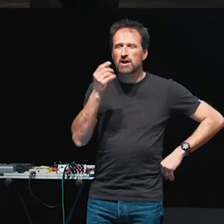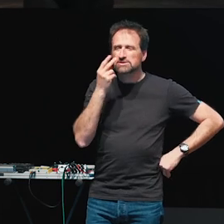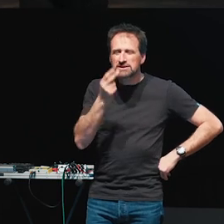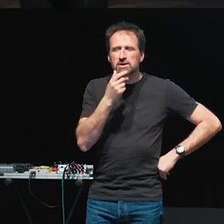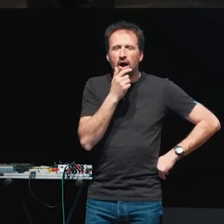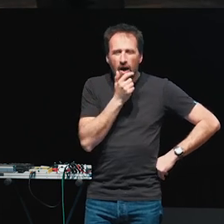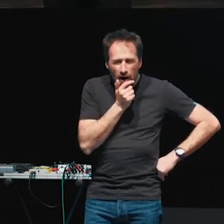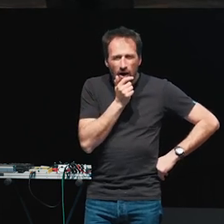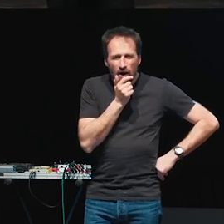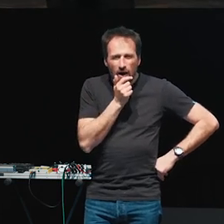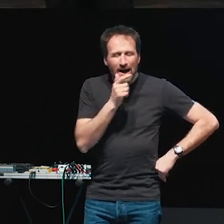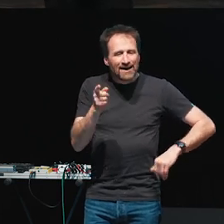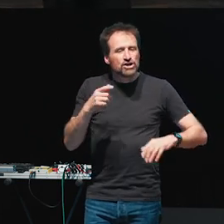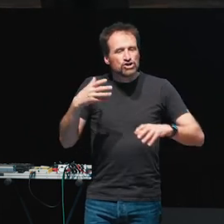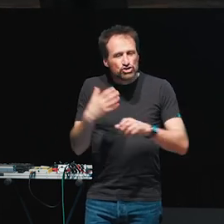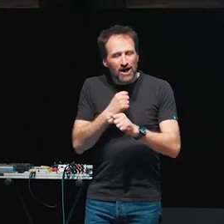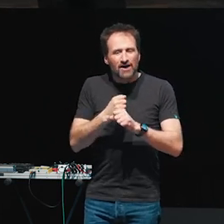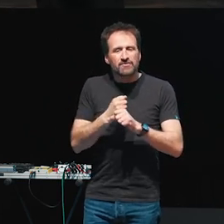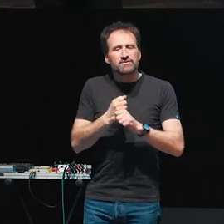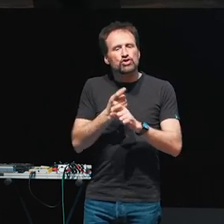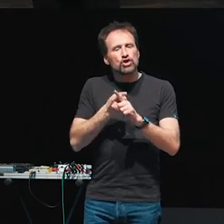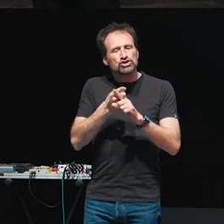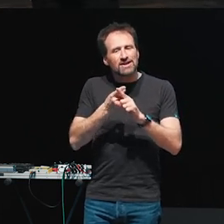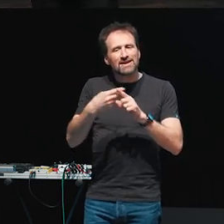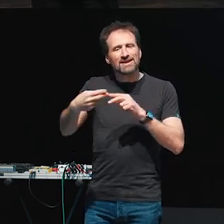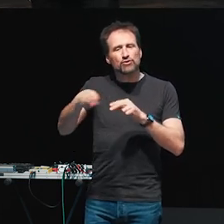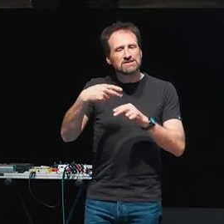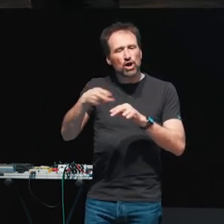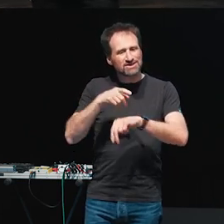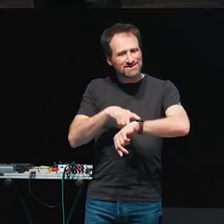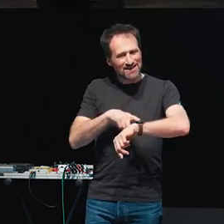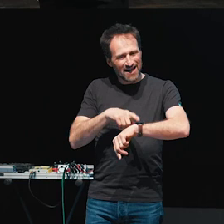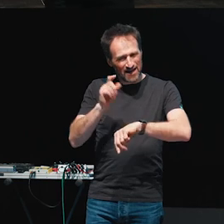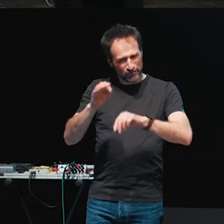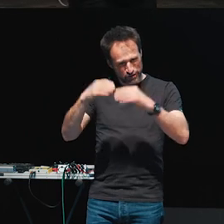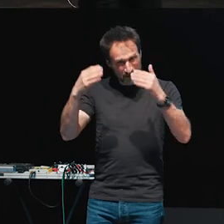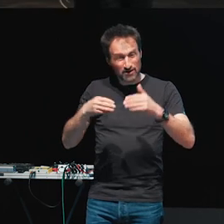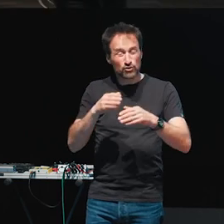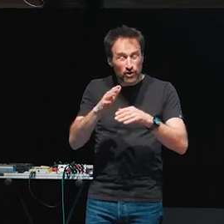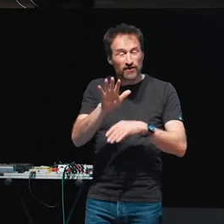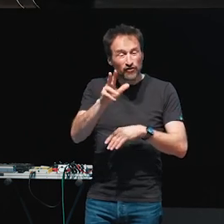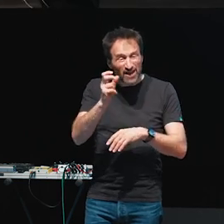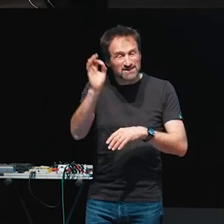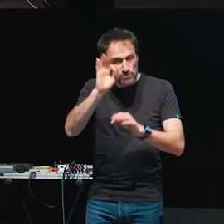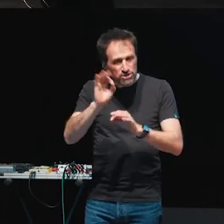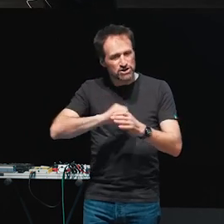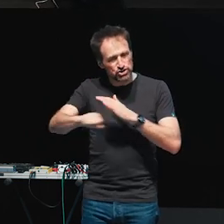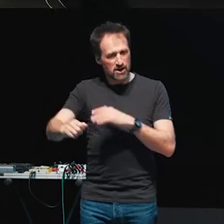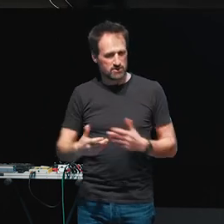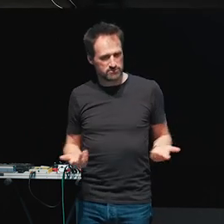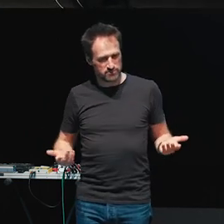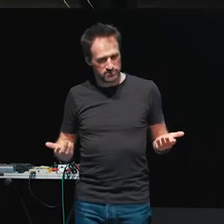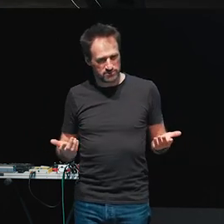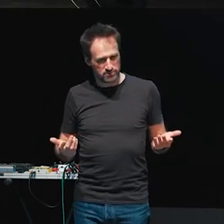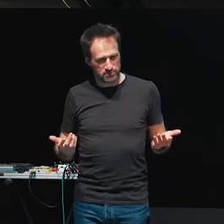of reducing the average response time per page by 35%. They were also doubling the number of